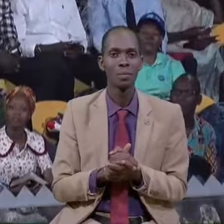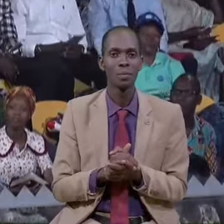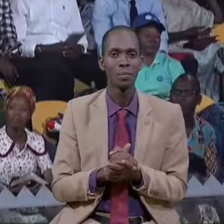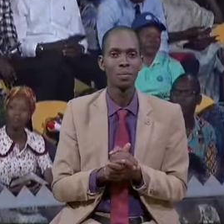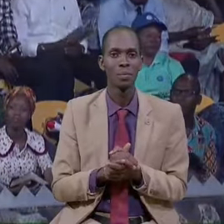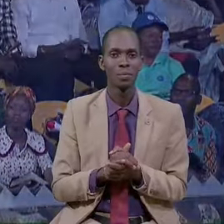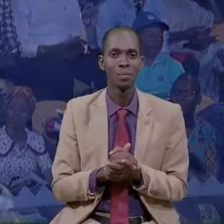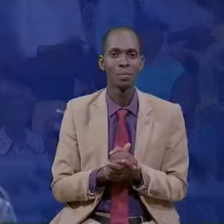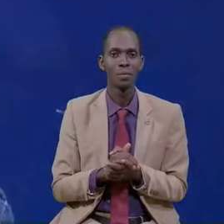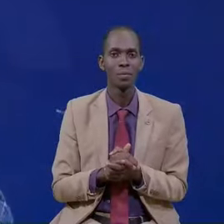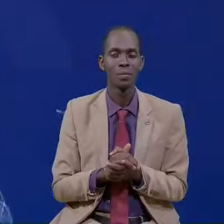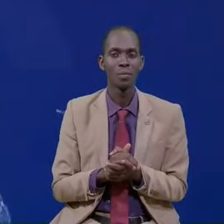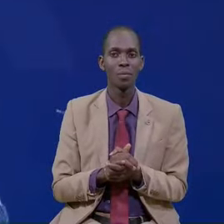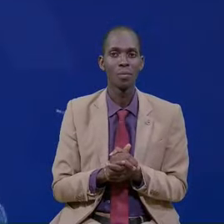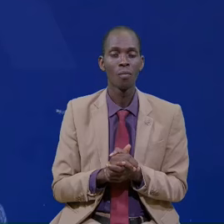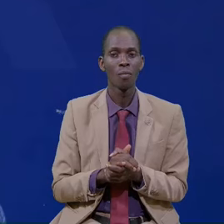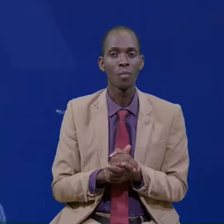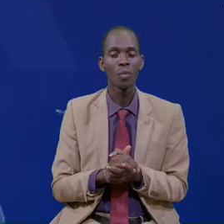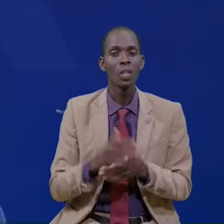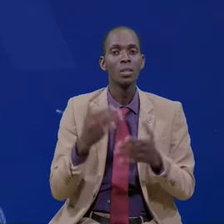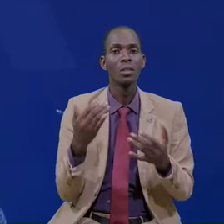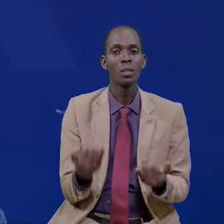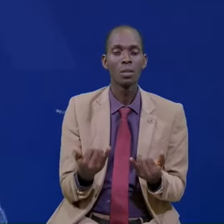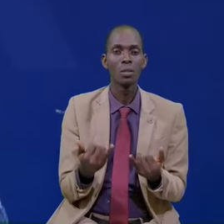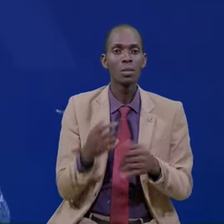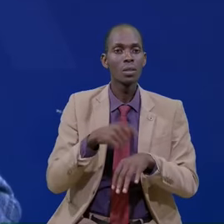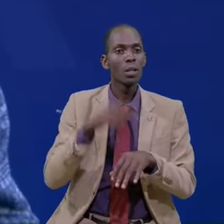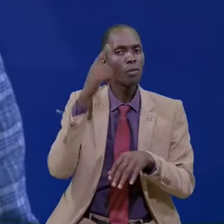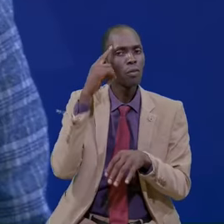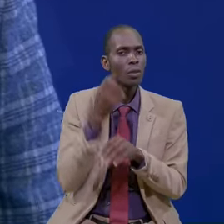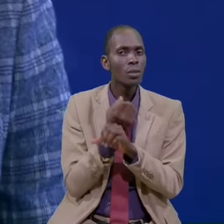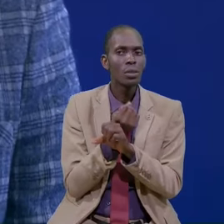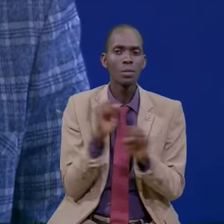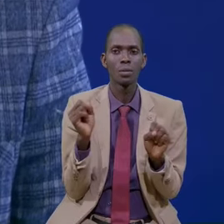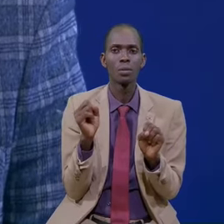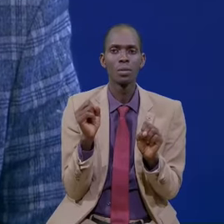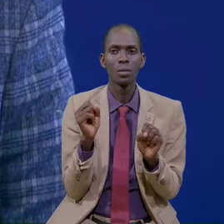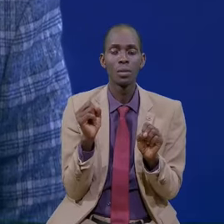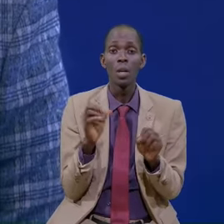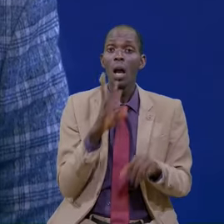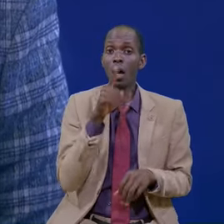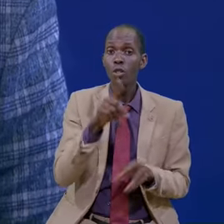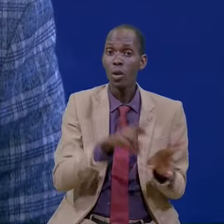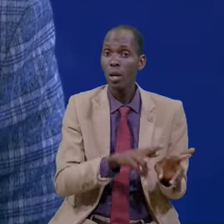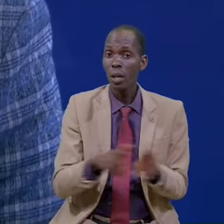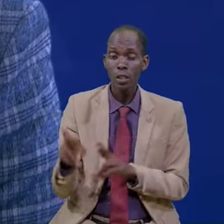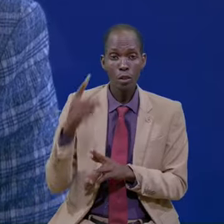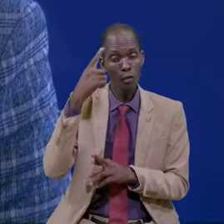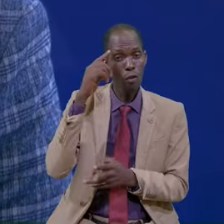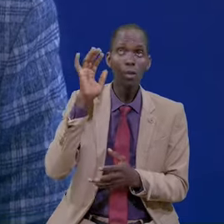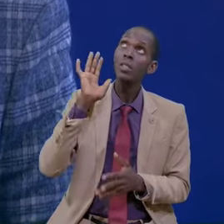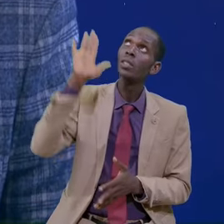name ready for salvation right now I said are you ready for that